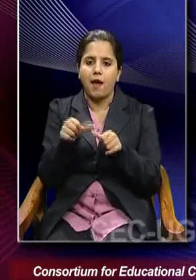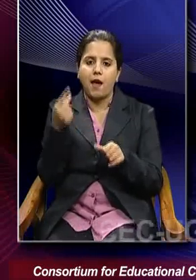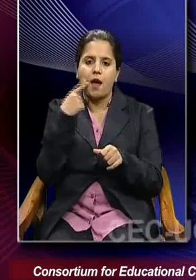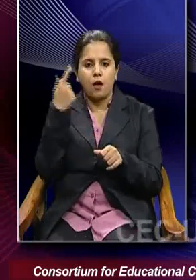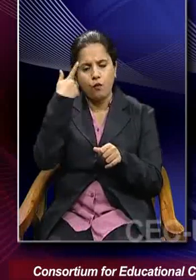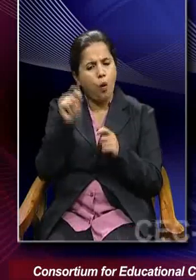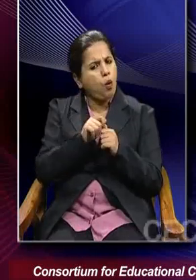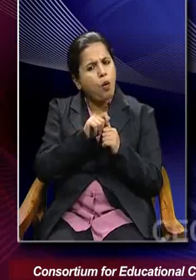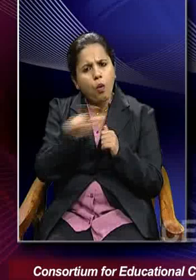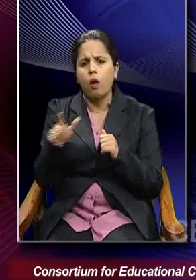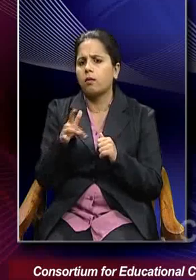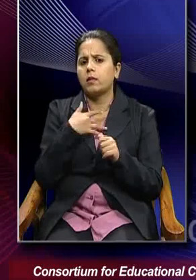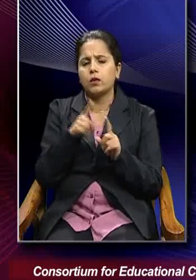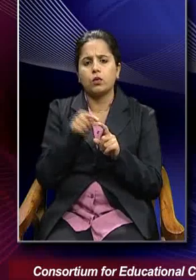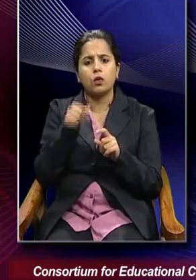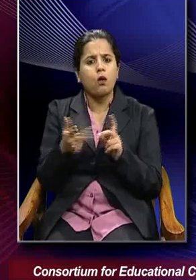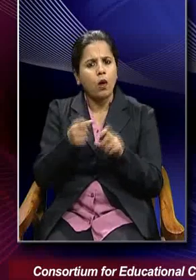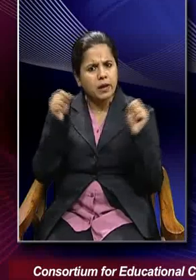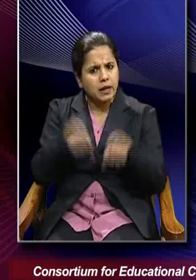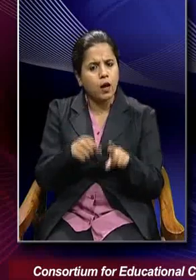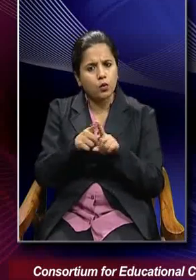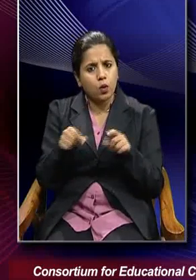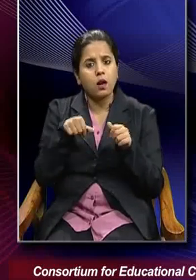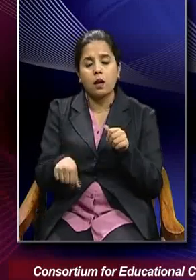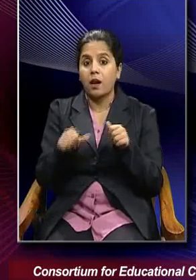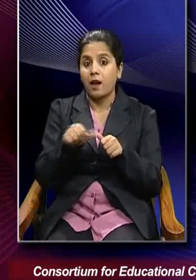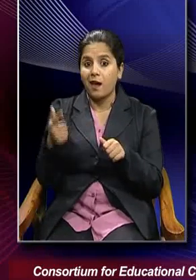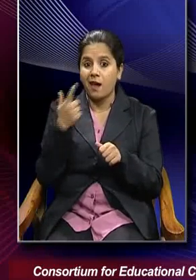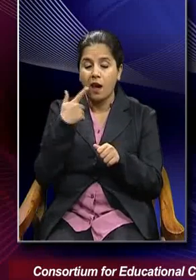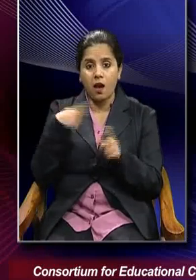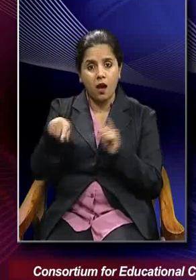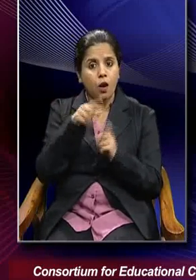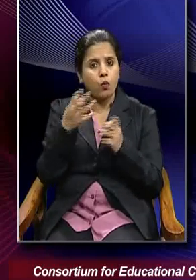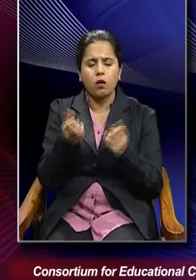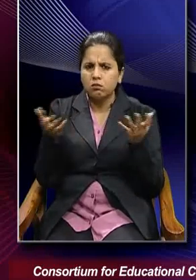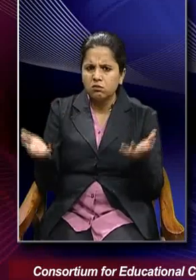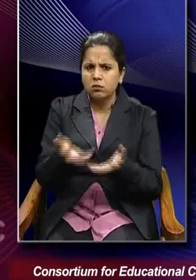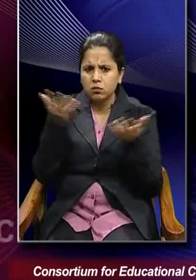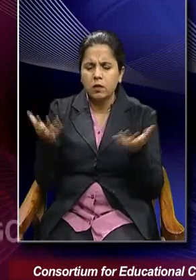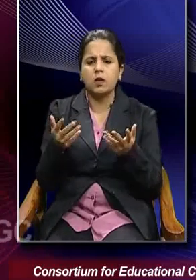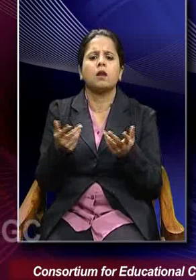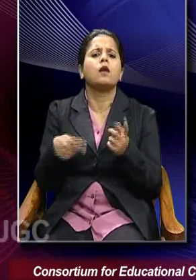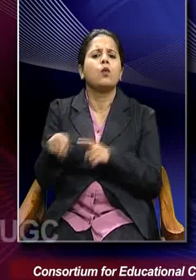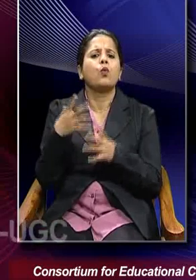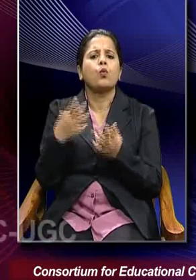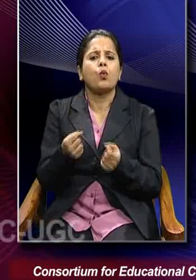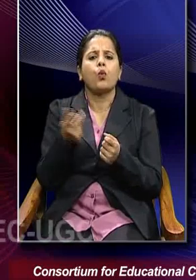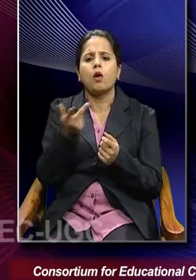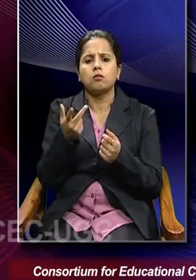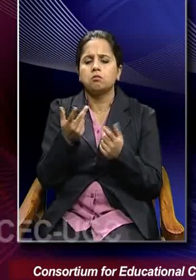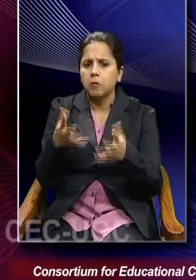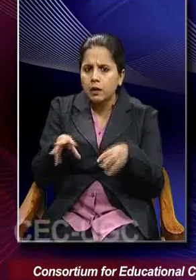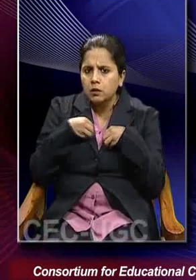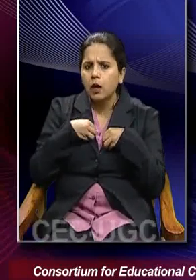for all, the potential of artificial intelligence to increase the attainment